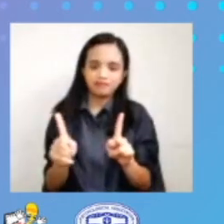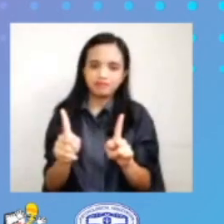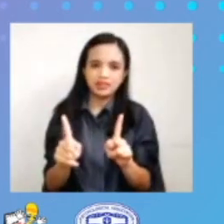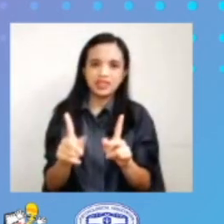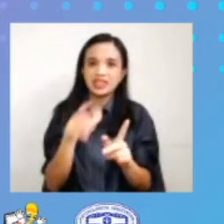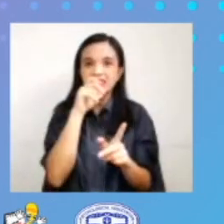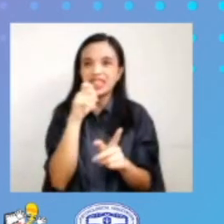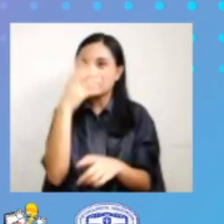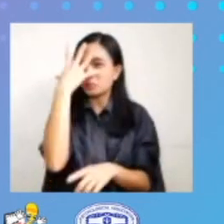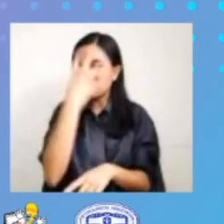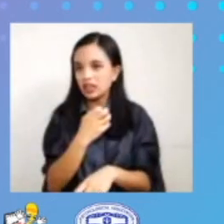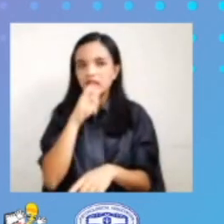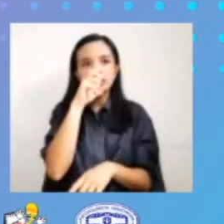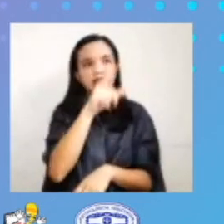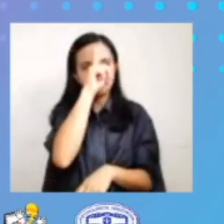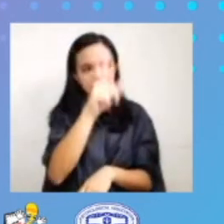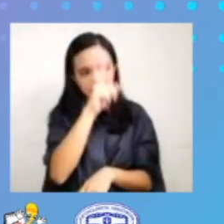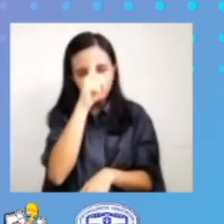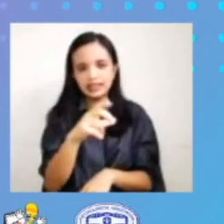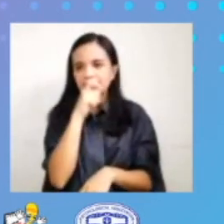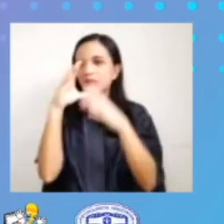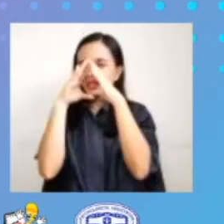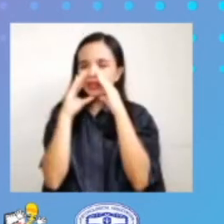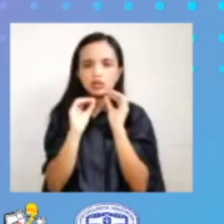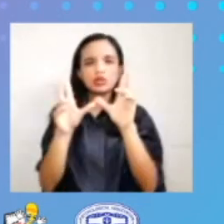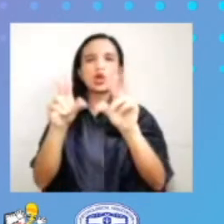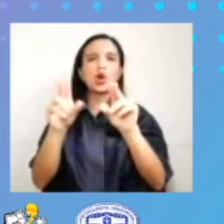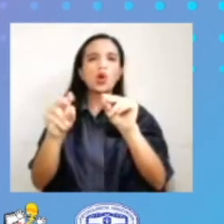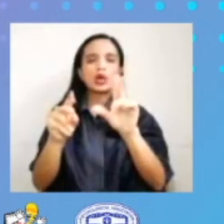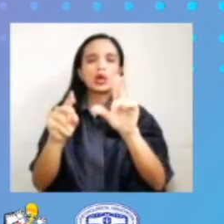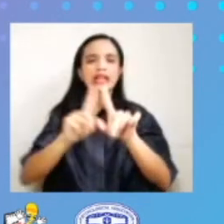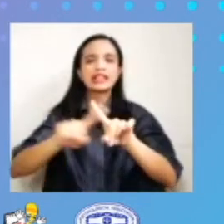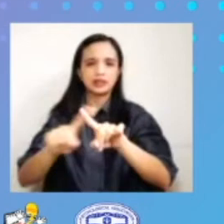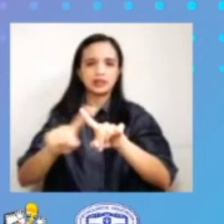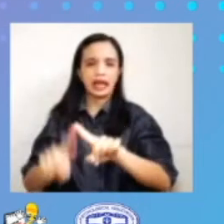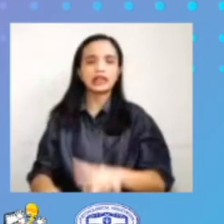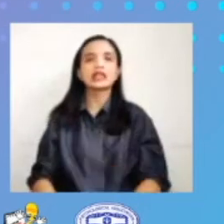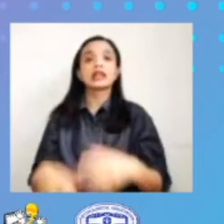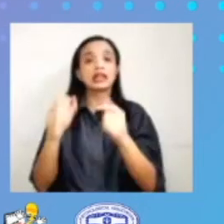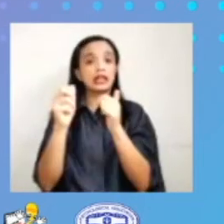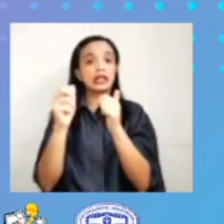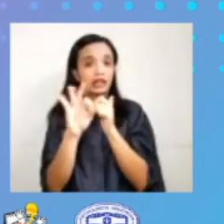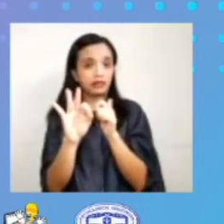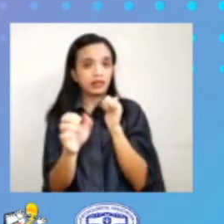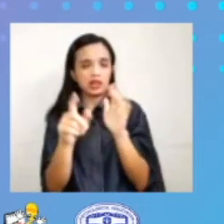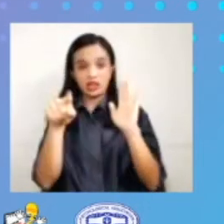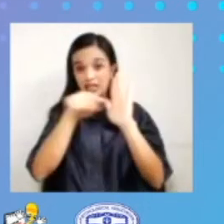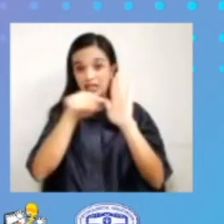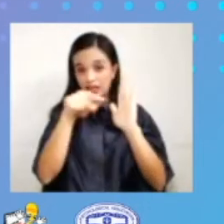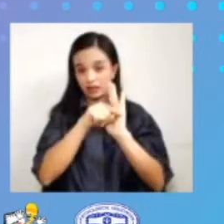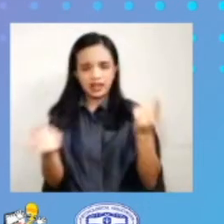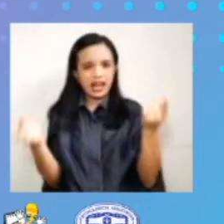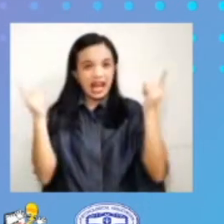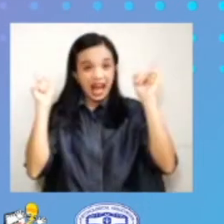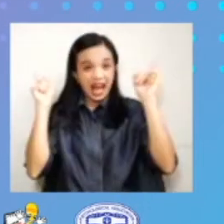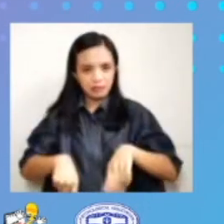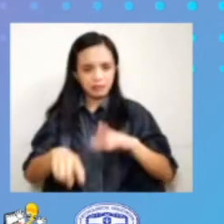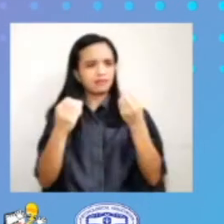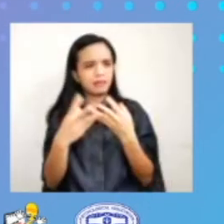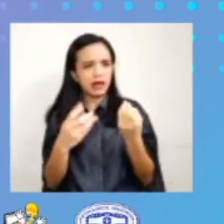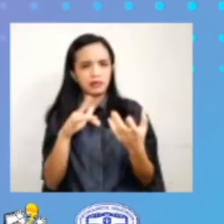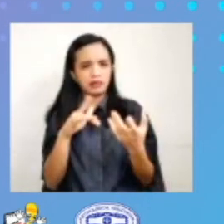have been seeing some people using it as an excuse to overlook the need for regular exercise or proper nutrition. Sometimes